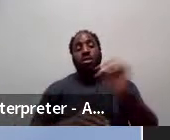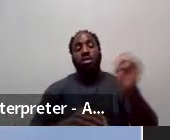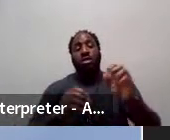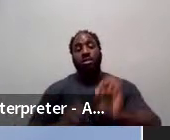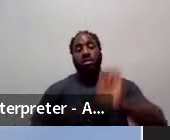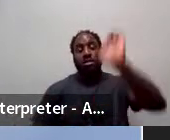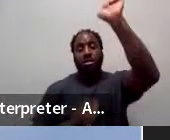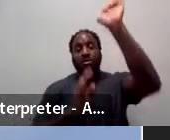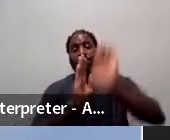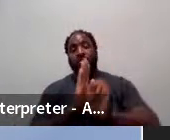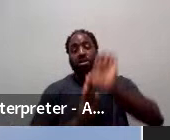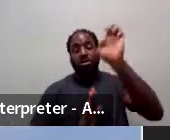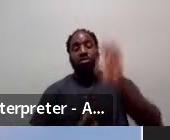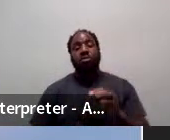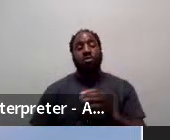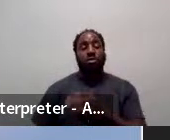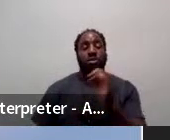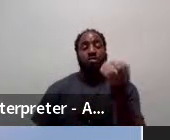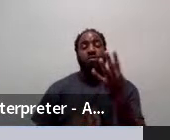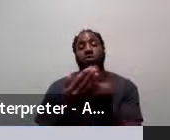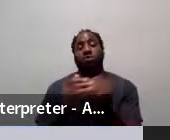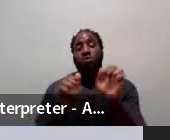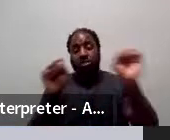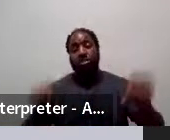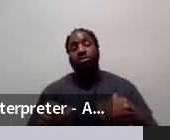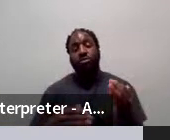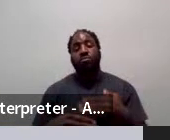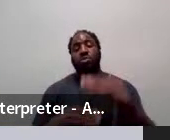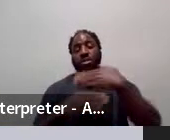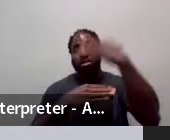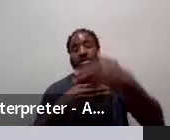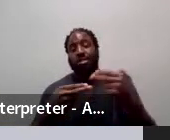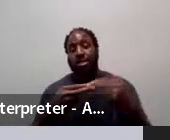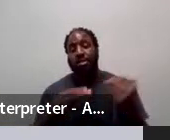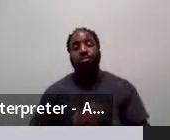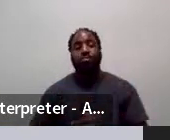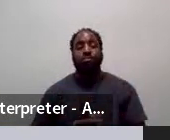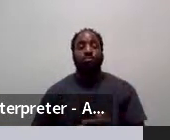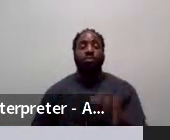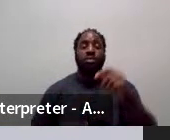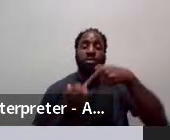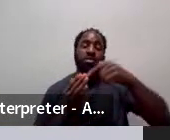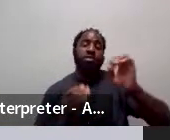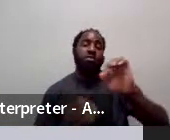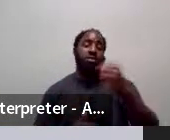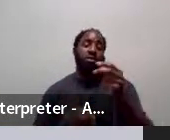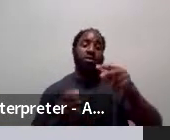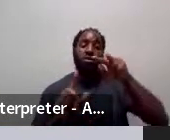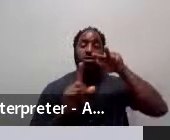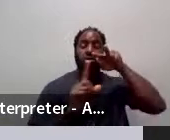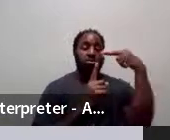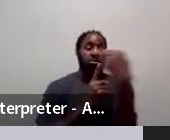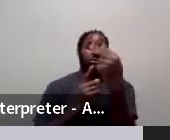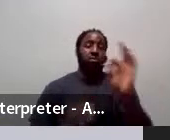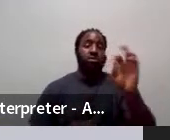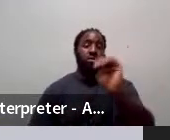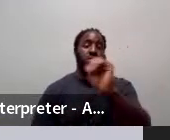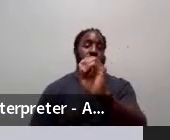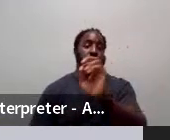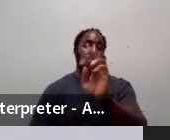of these new stations. Next slide. This is just another vantage point of the Morris Park